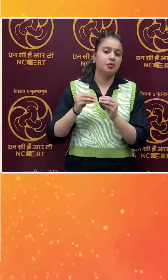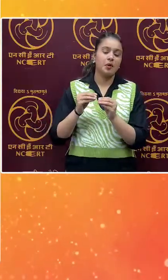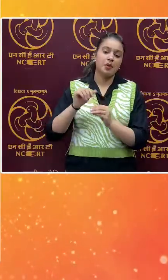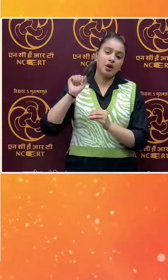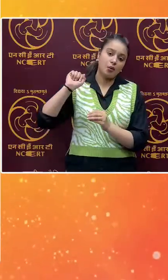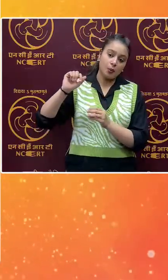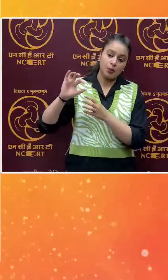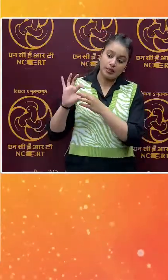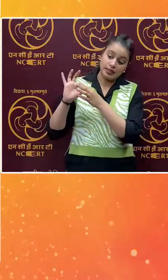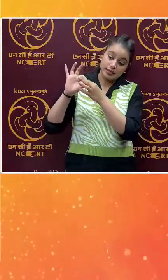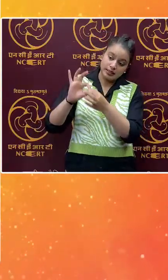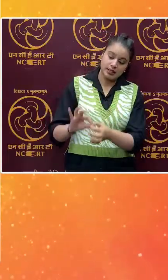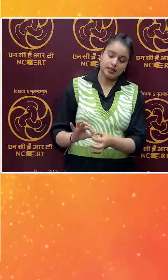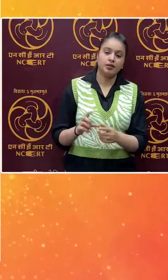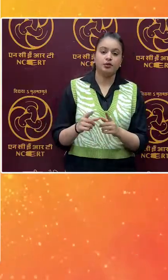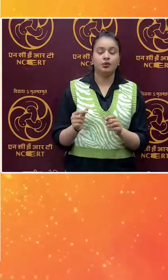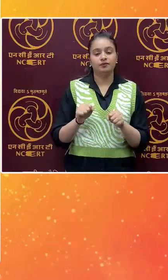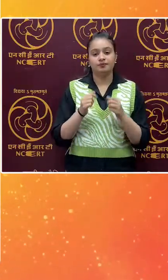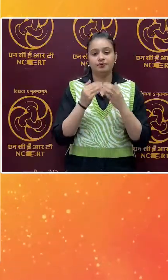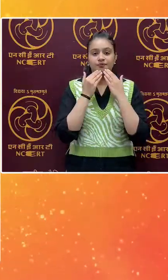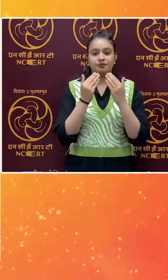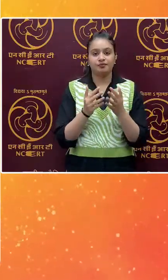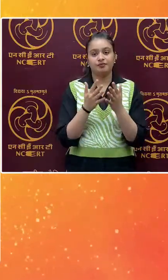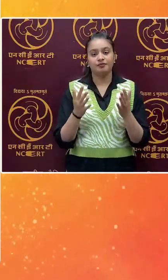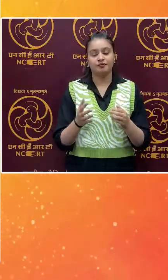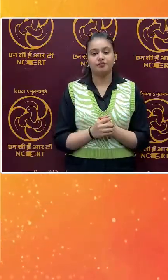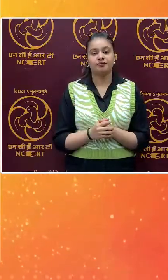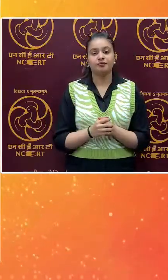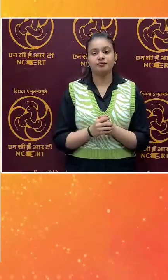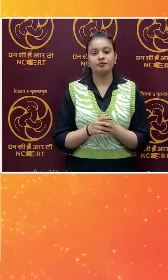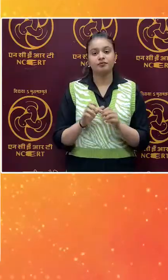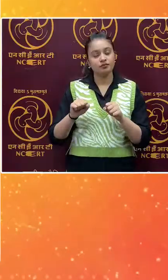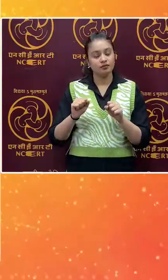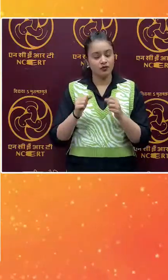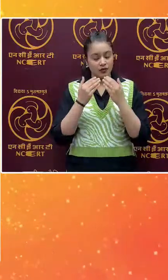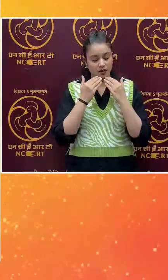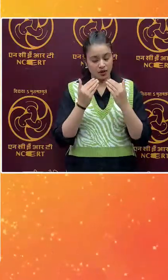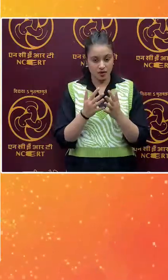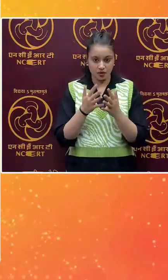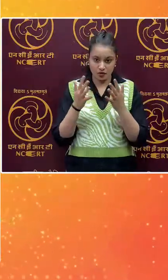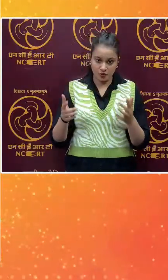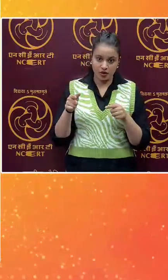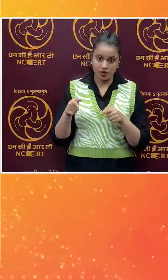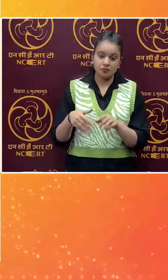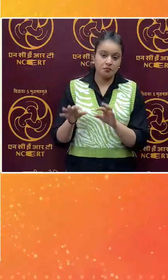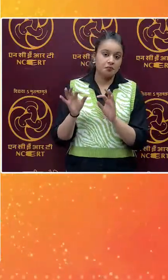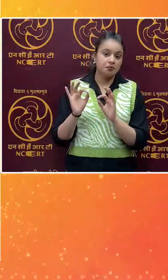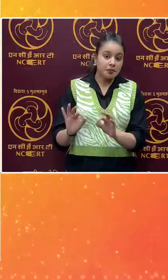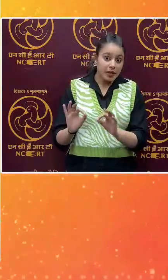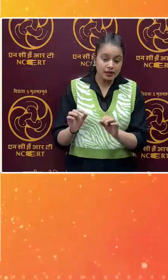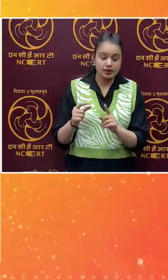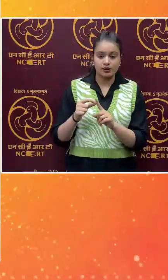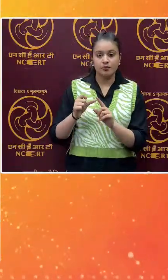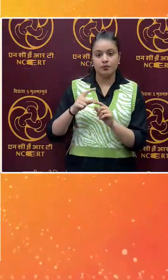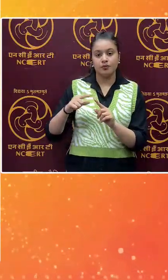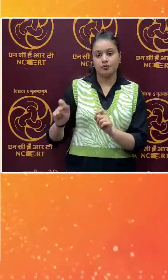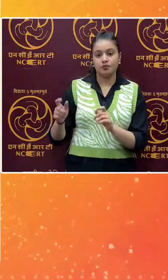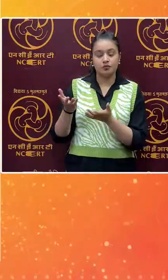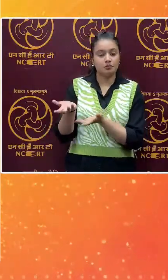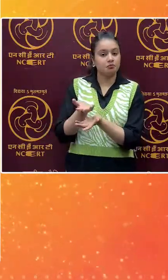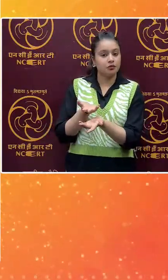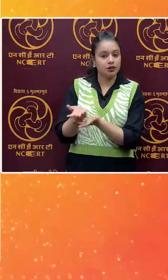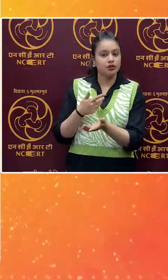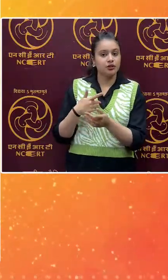legacy. Yes. Thank you very much. Yes, Thank you. that's Thank you true, so much, sir. sir. Thank you very much for such an enlightening discussion and